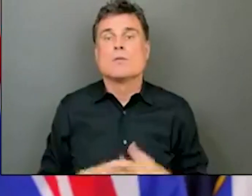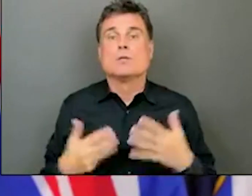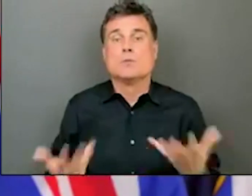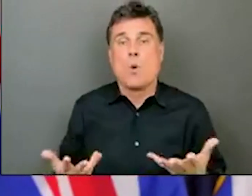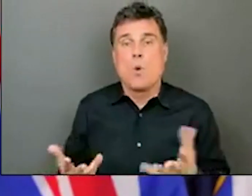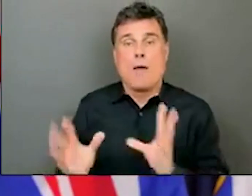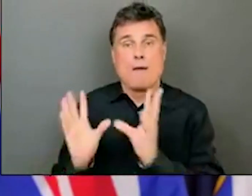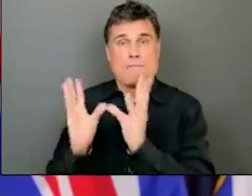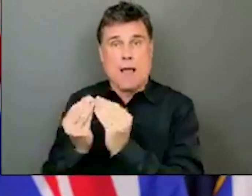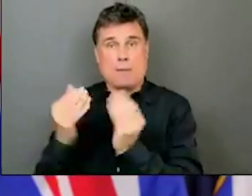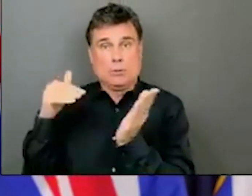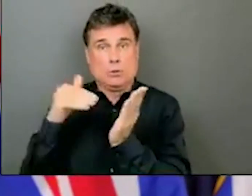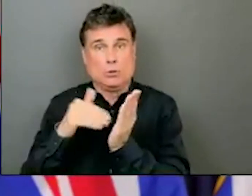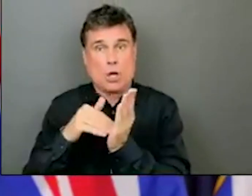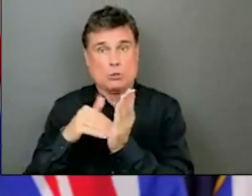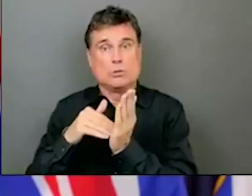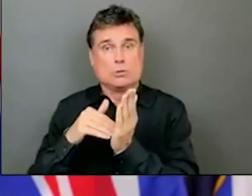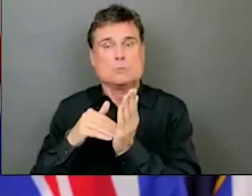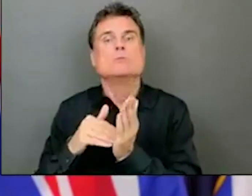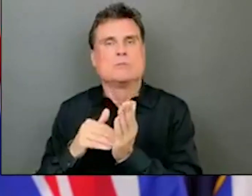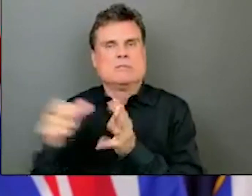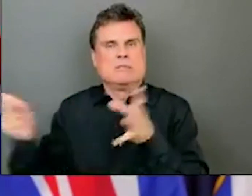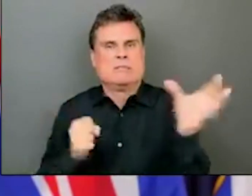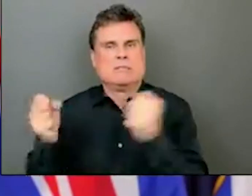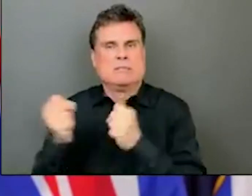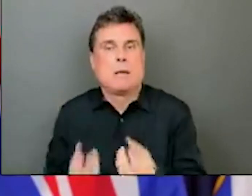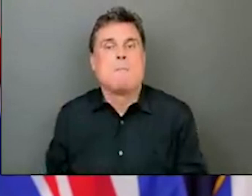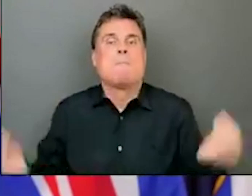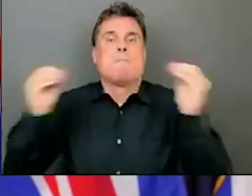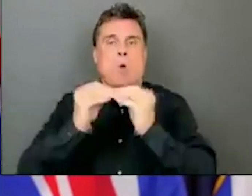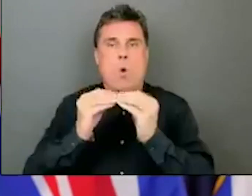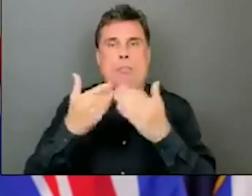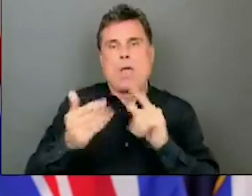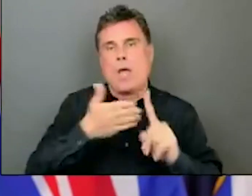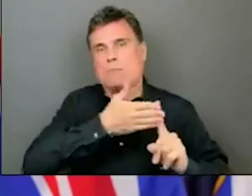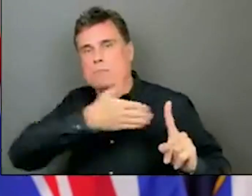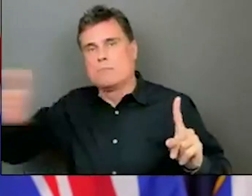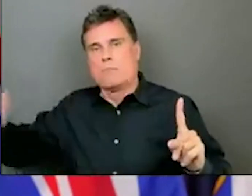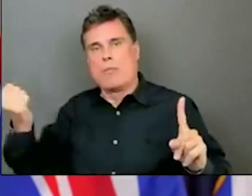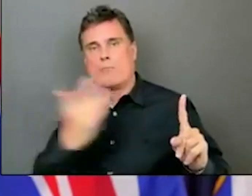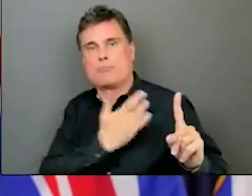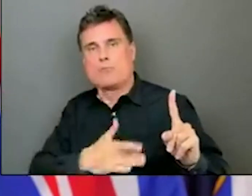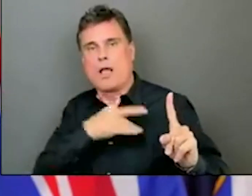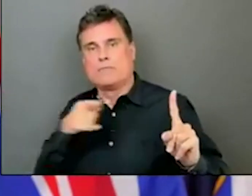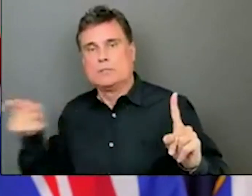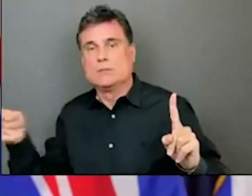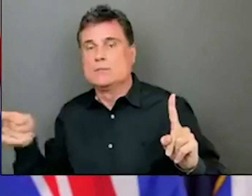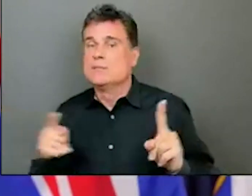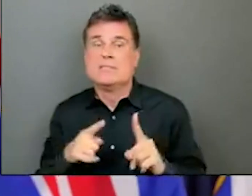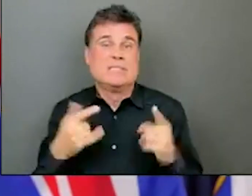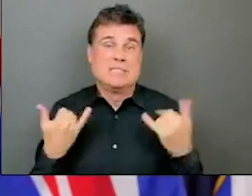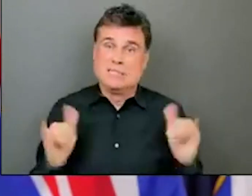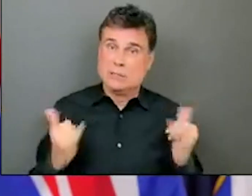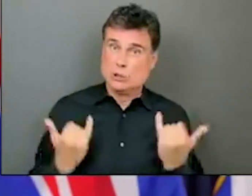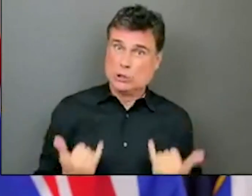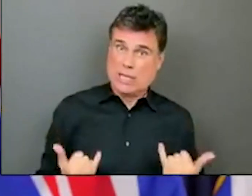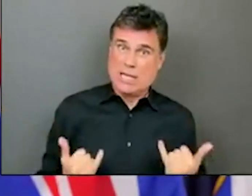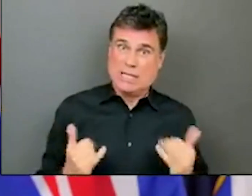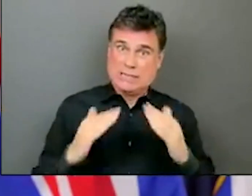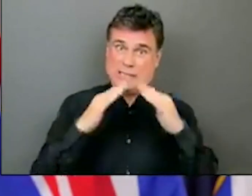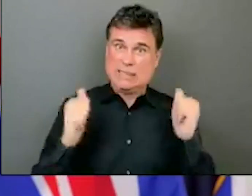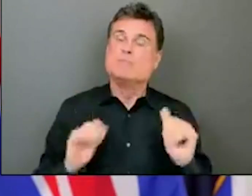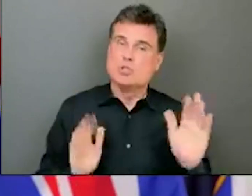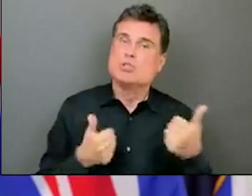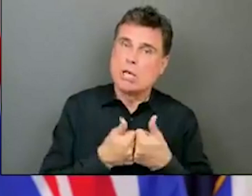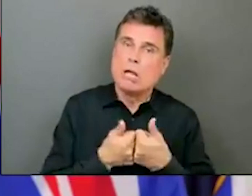Canada, an increase in family practice doctors relative to other jurisdictions. But there are significant challenges. Our existing system